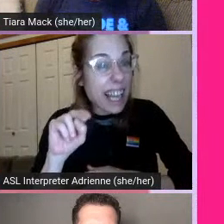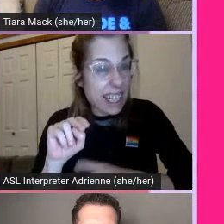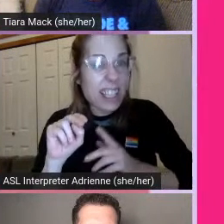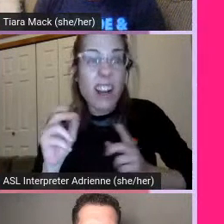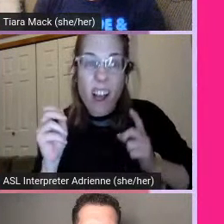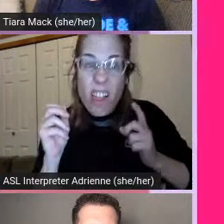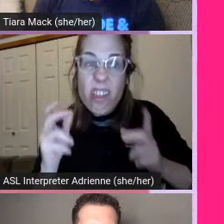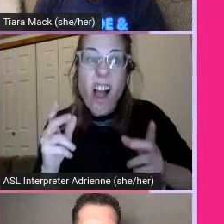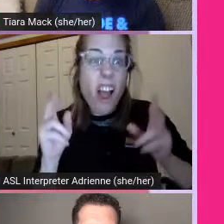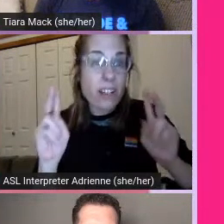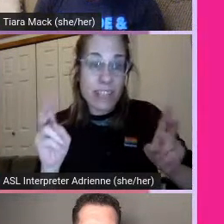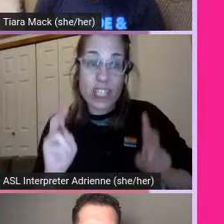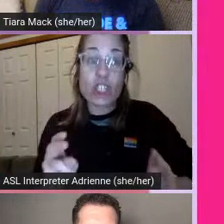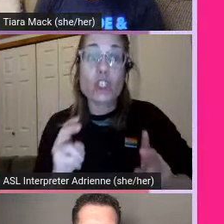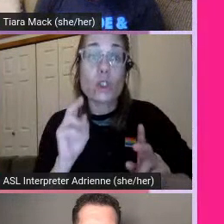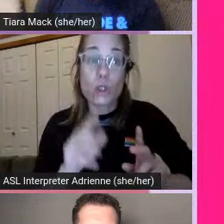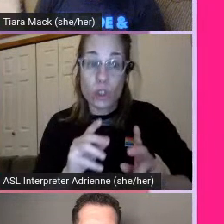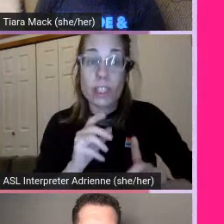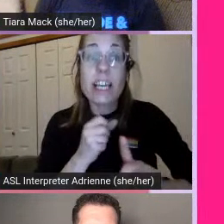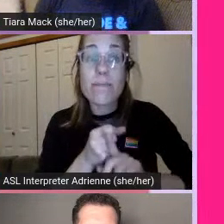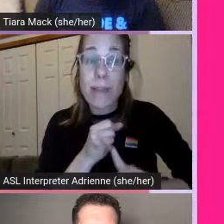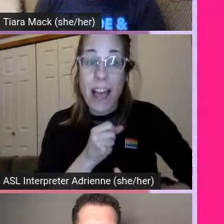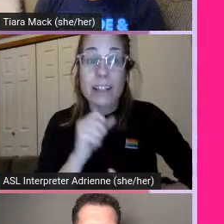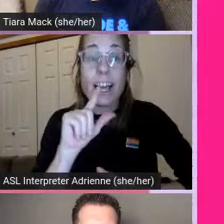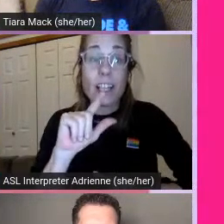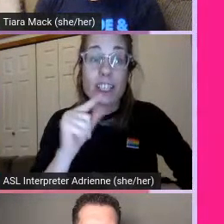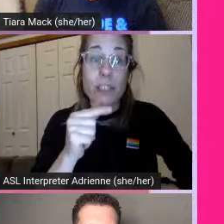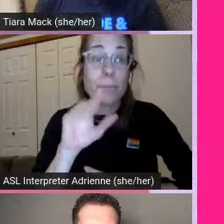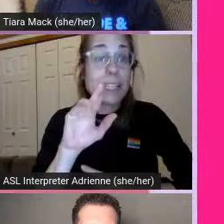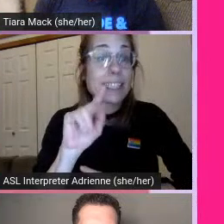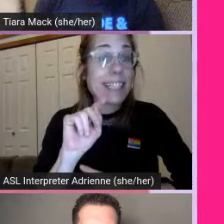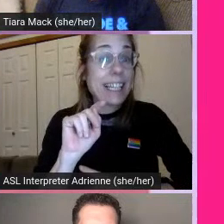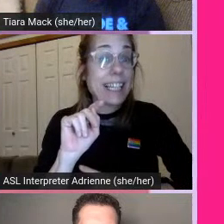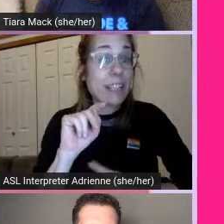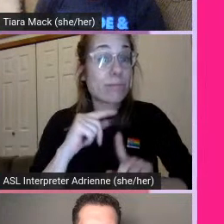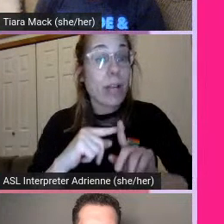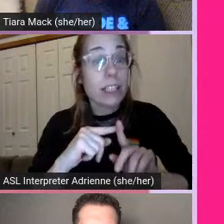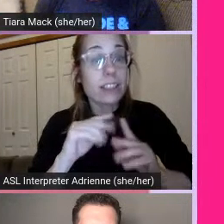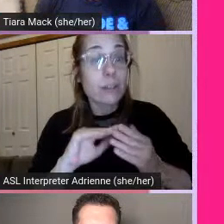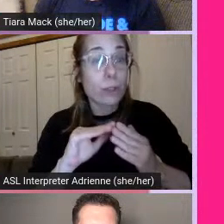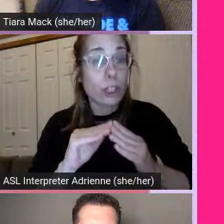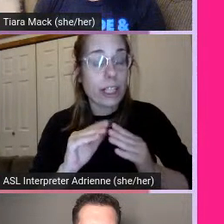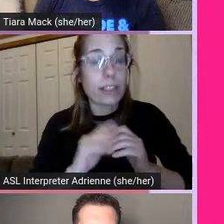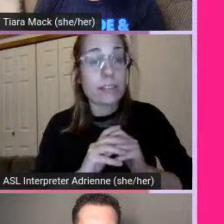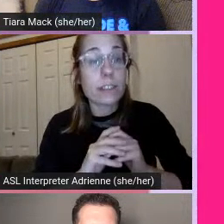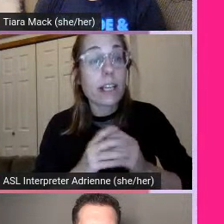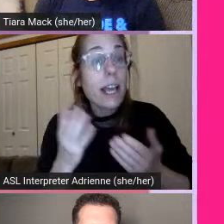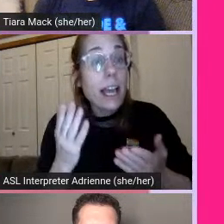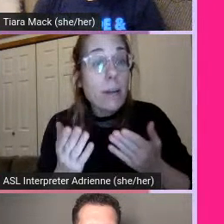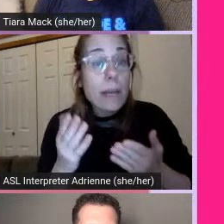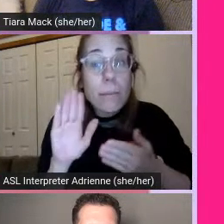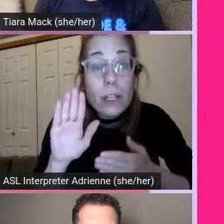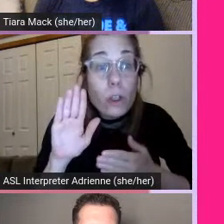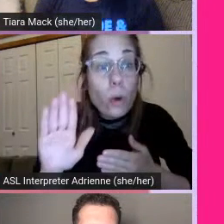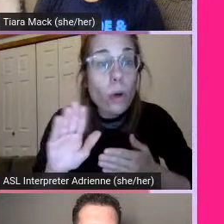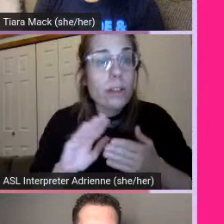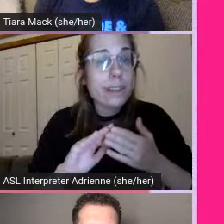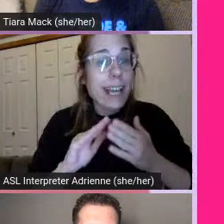issues, either on the local level, the grassroots in your city or town, or even on the full statewide